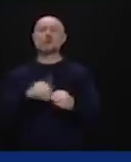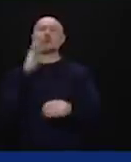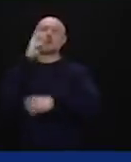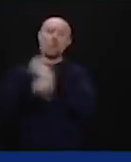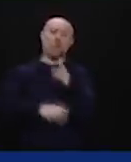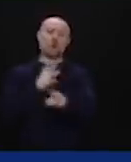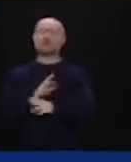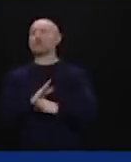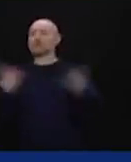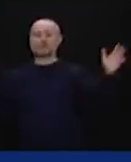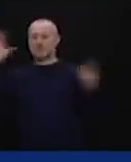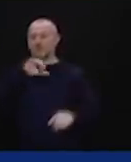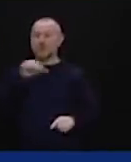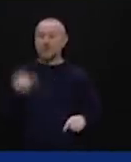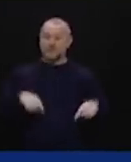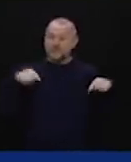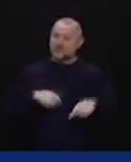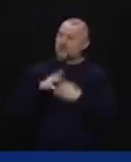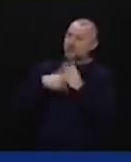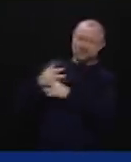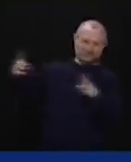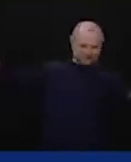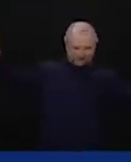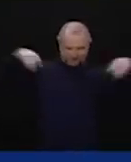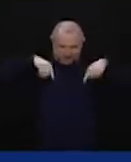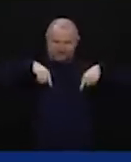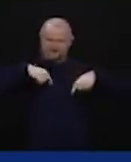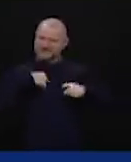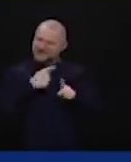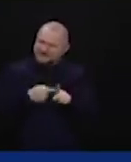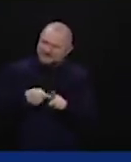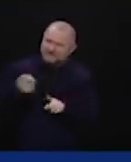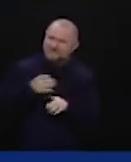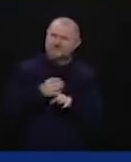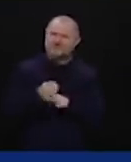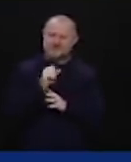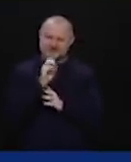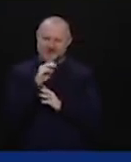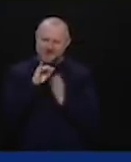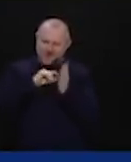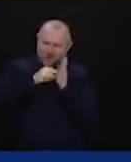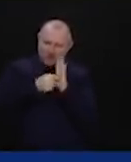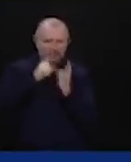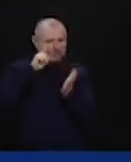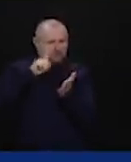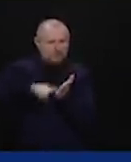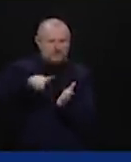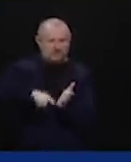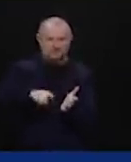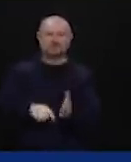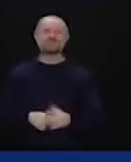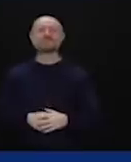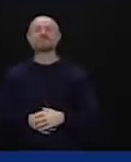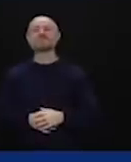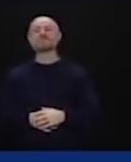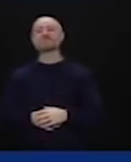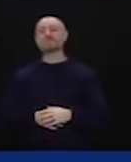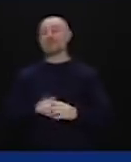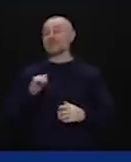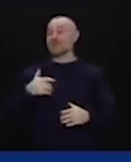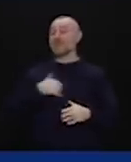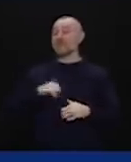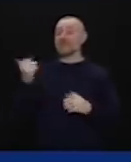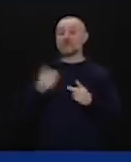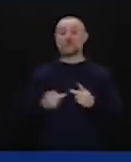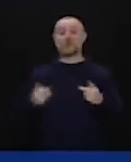Region on semiconductor research. The most cutting-edge, newest research would be done here because there's no other place like this